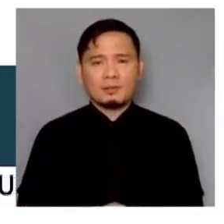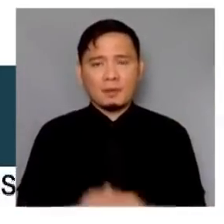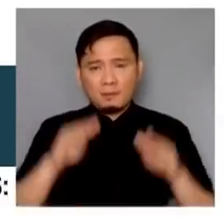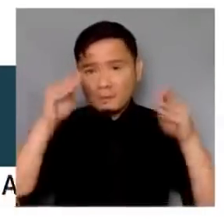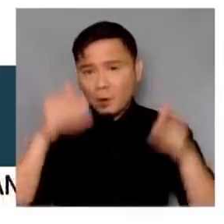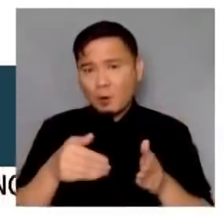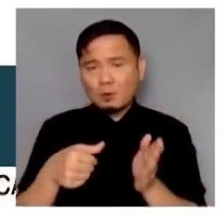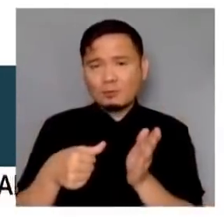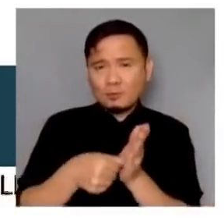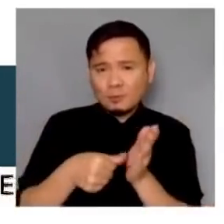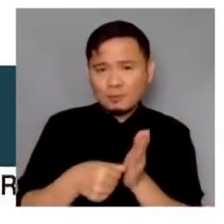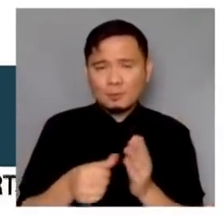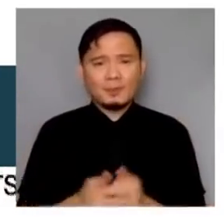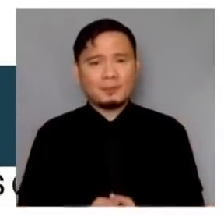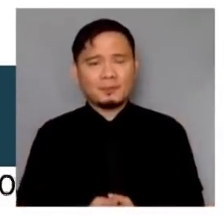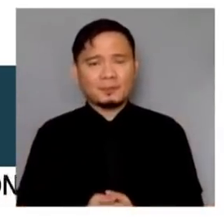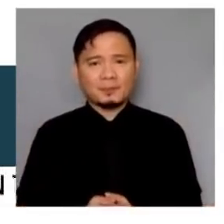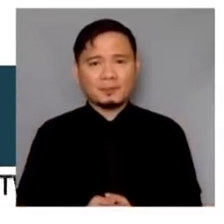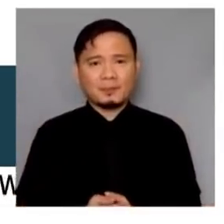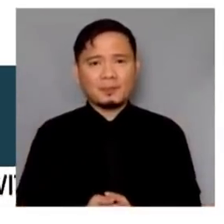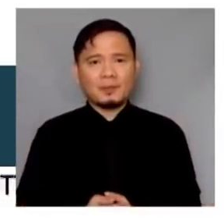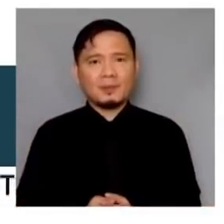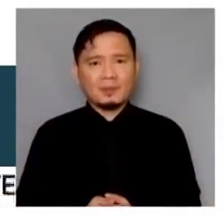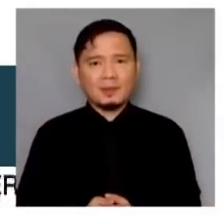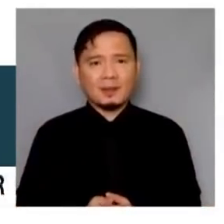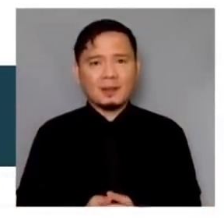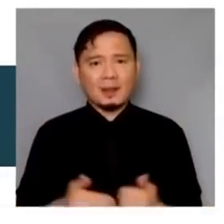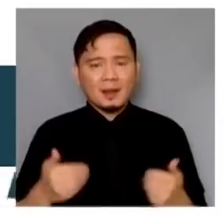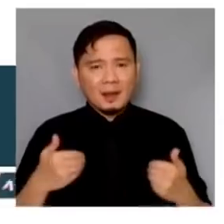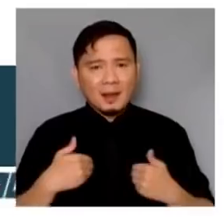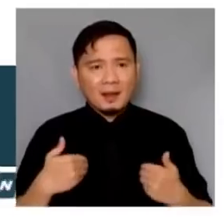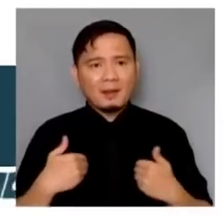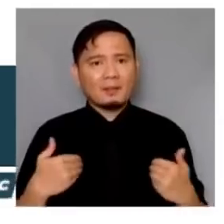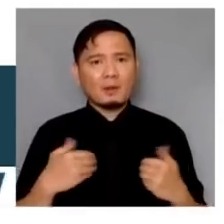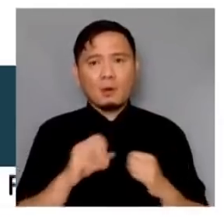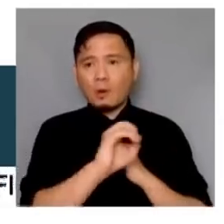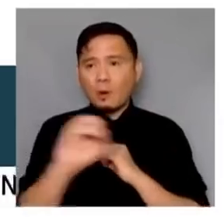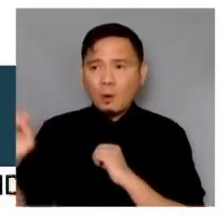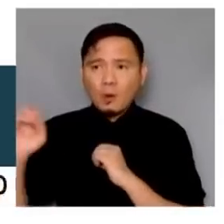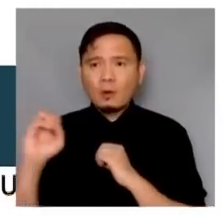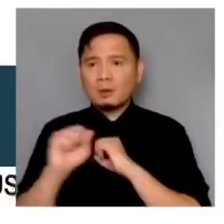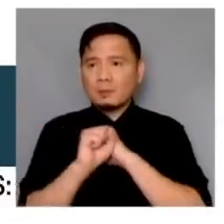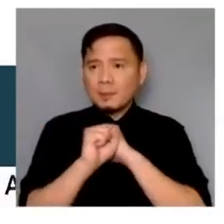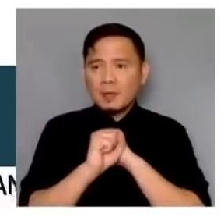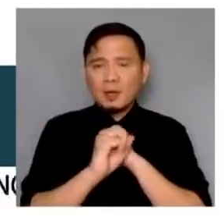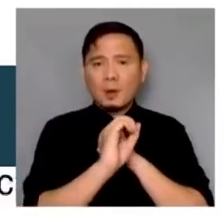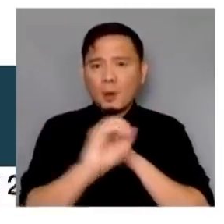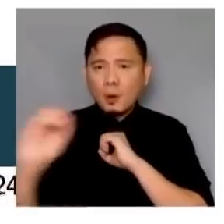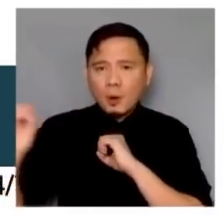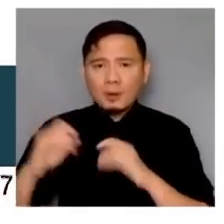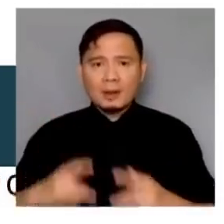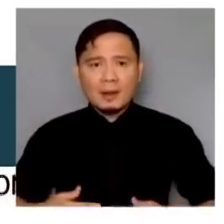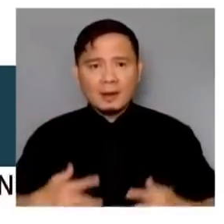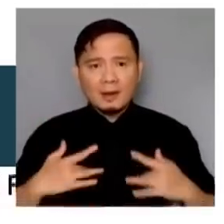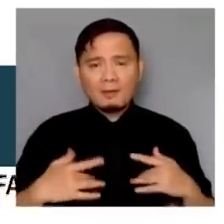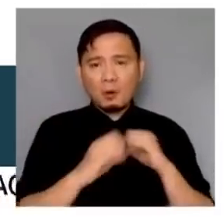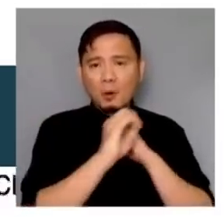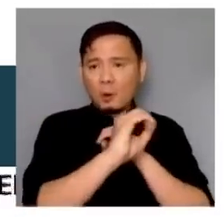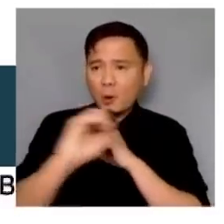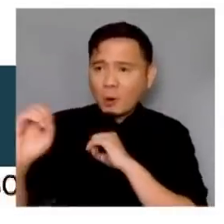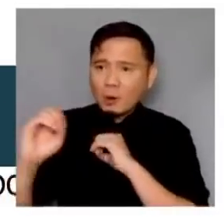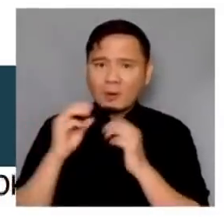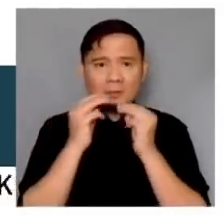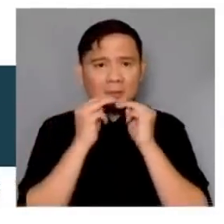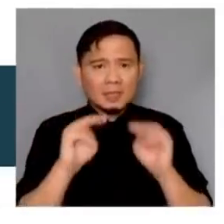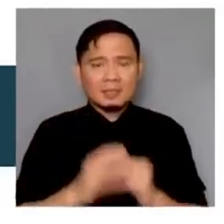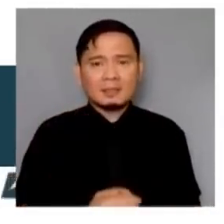our respective candidacies. May sariling buhay na po yung ating mga kampanya. May mga mensahe na tayo. Basta kami sa